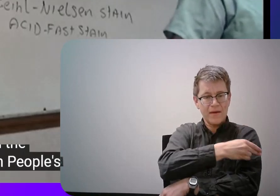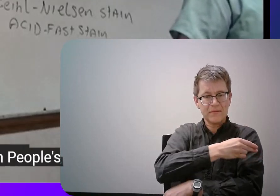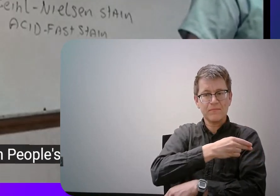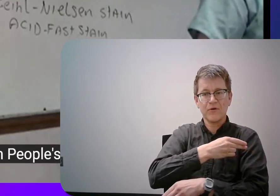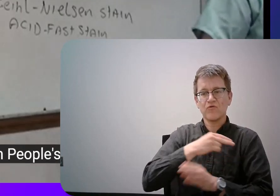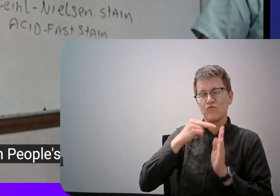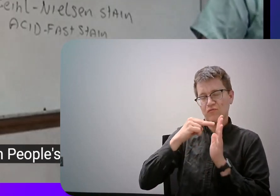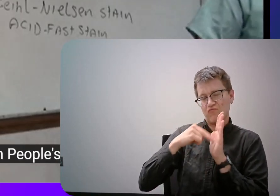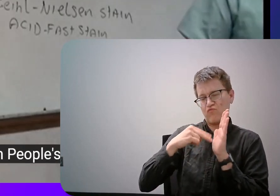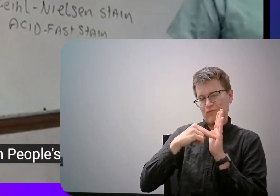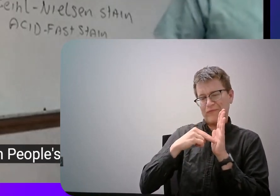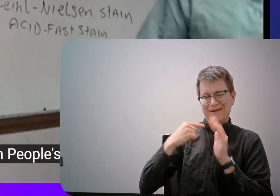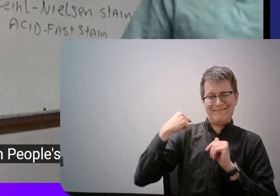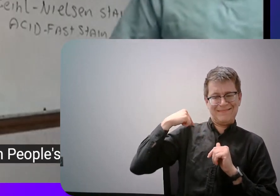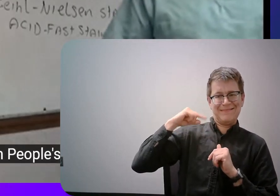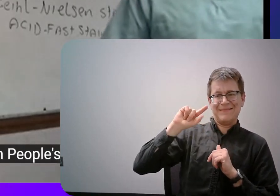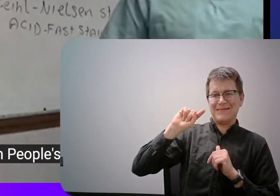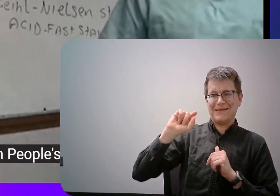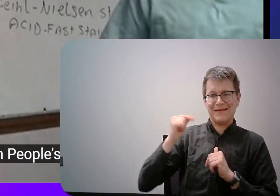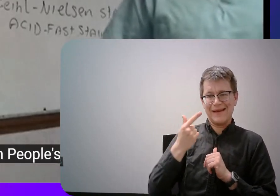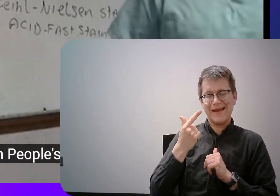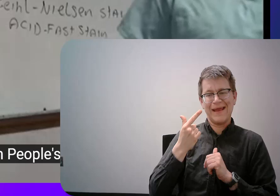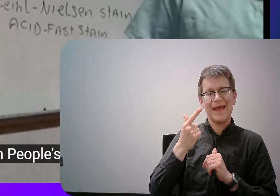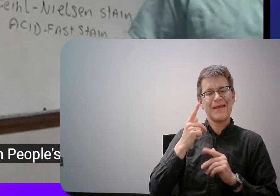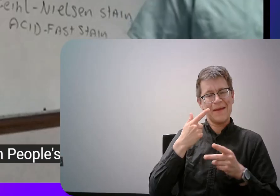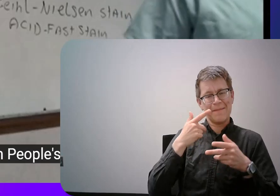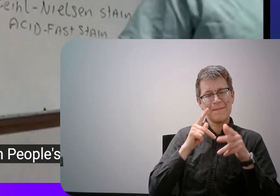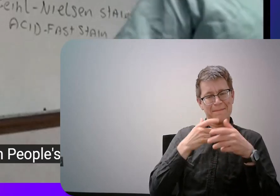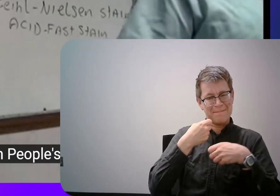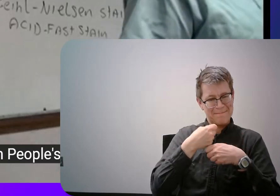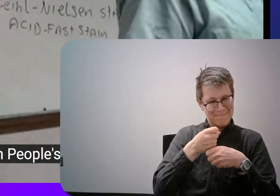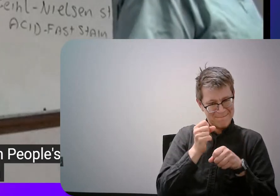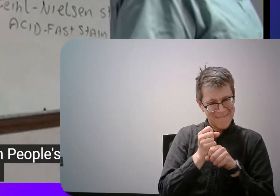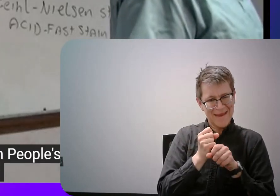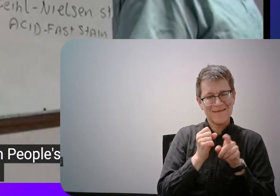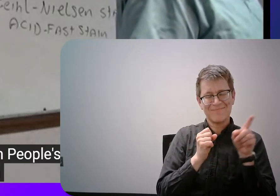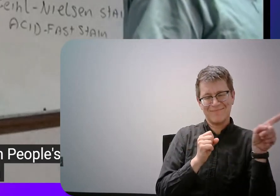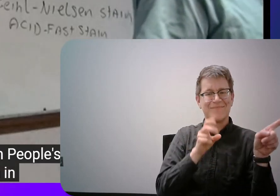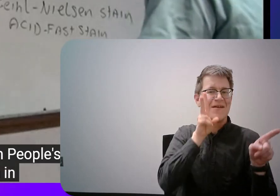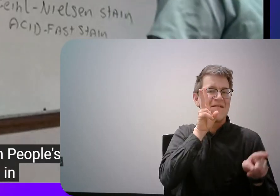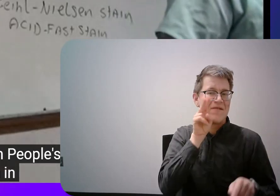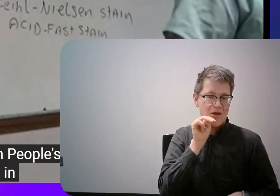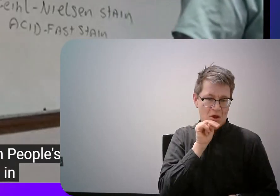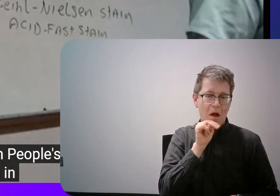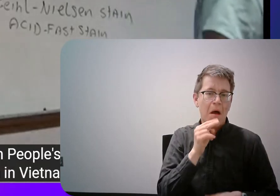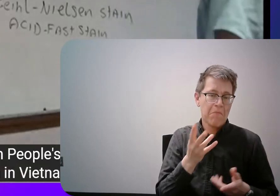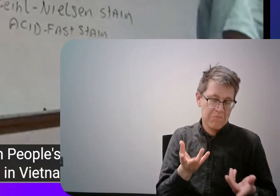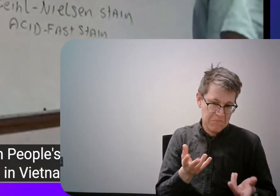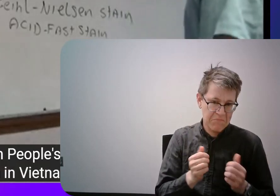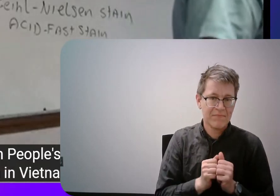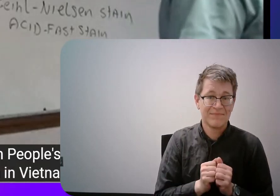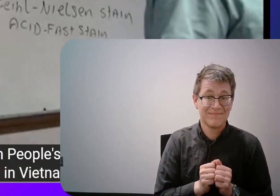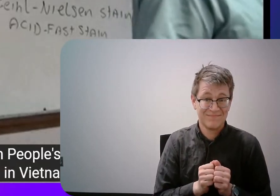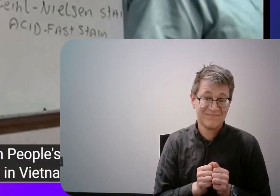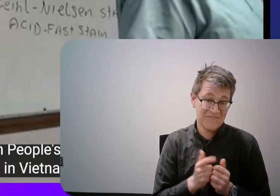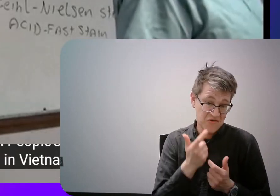People's Republic. Yeah. Very nice. Yeah. In